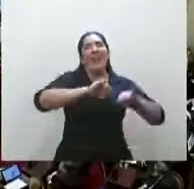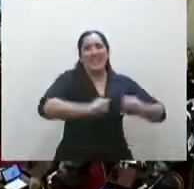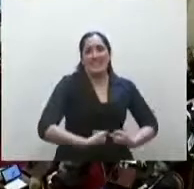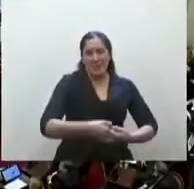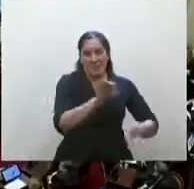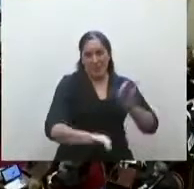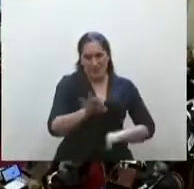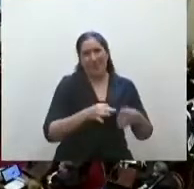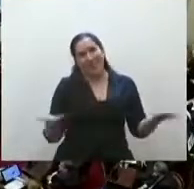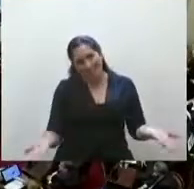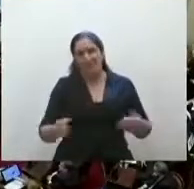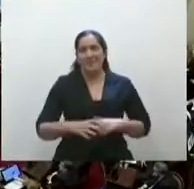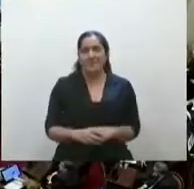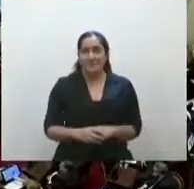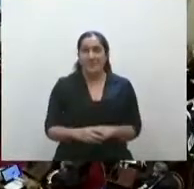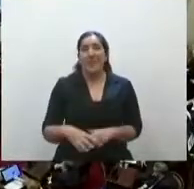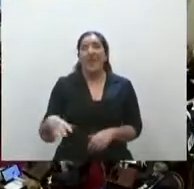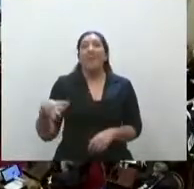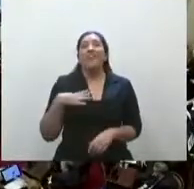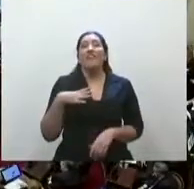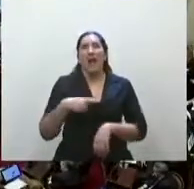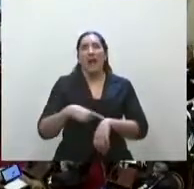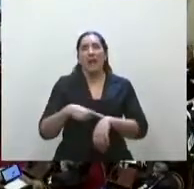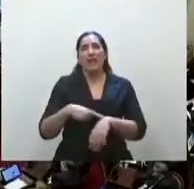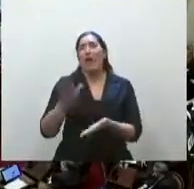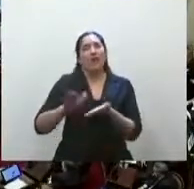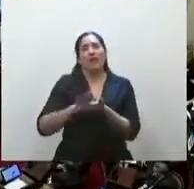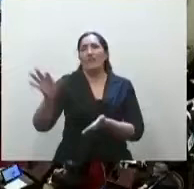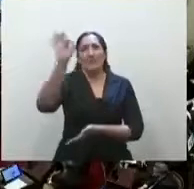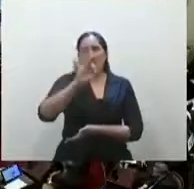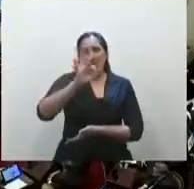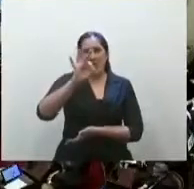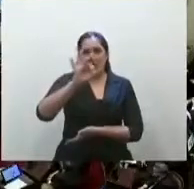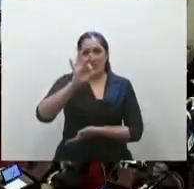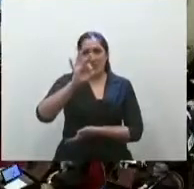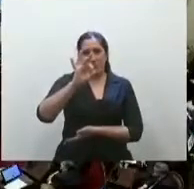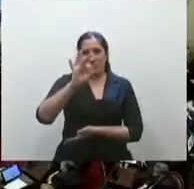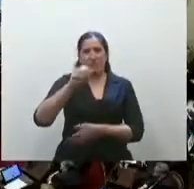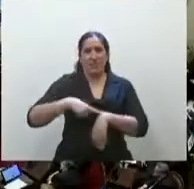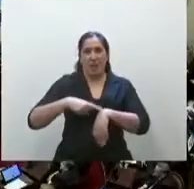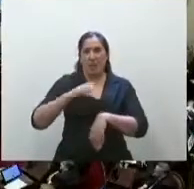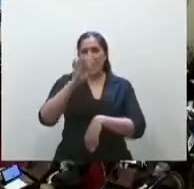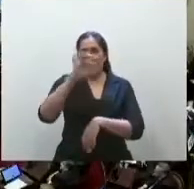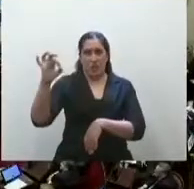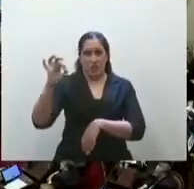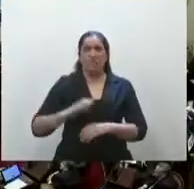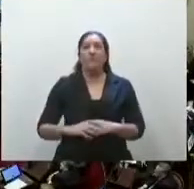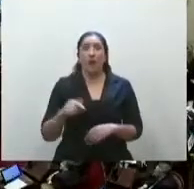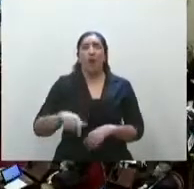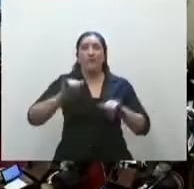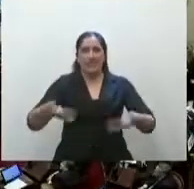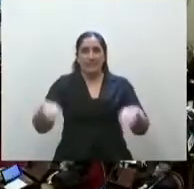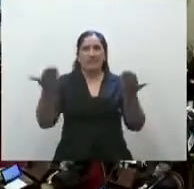After over 15 hours of debate, the vote was called just before 3 in the morning. Ahora sí, se vota. So now, let's